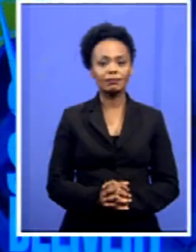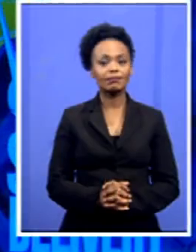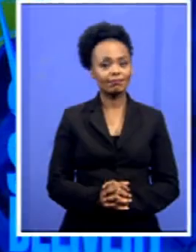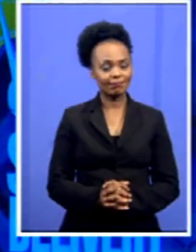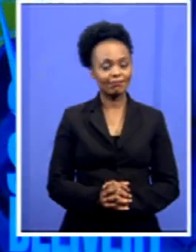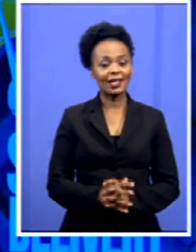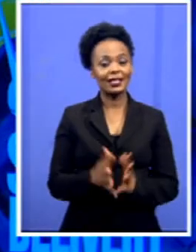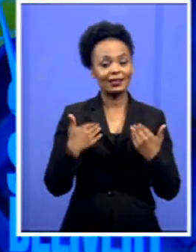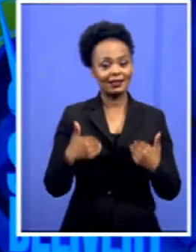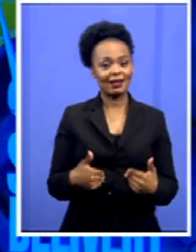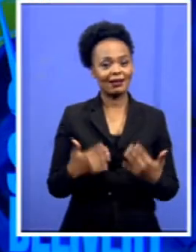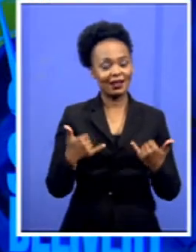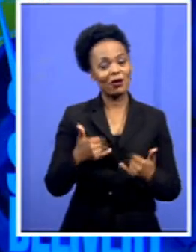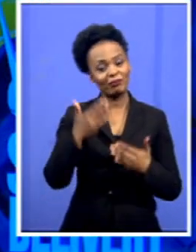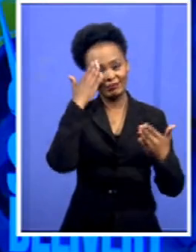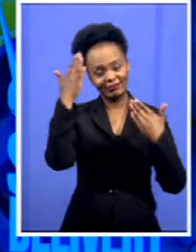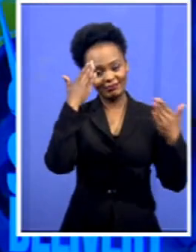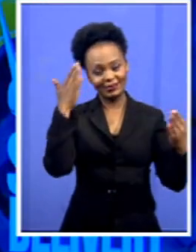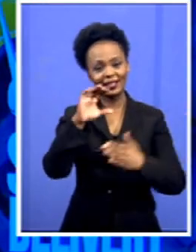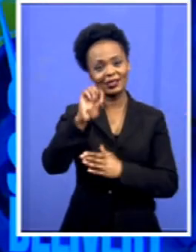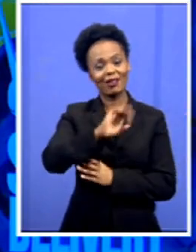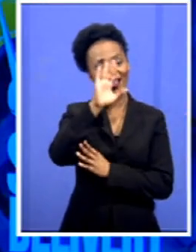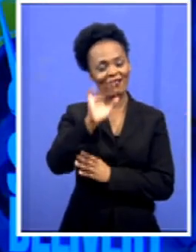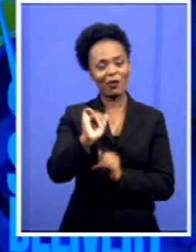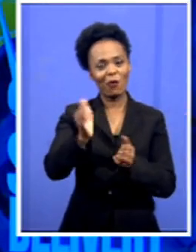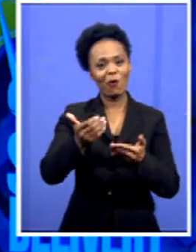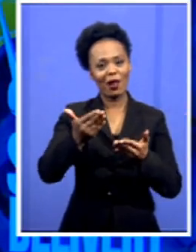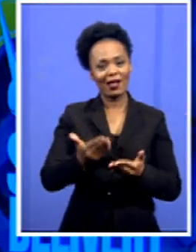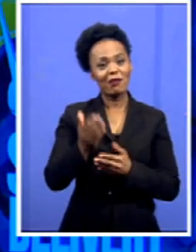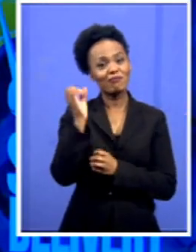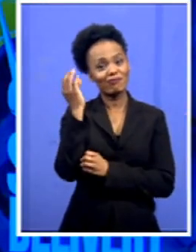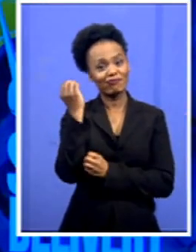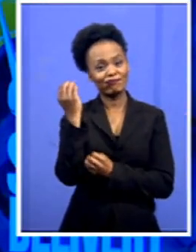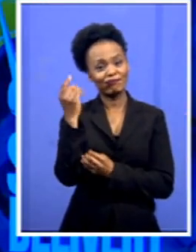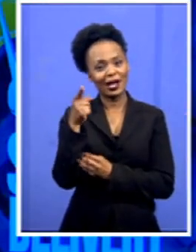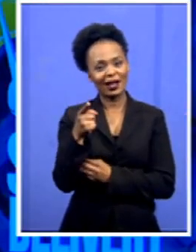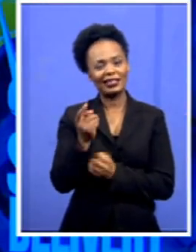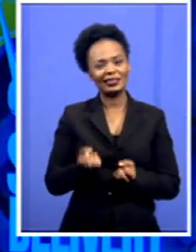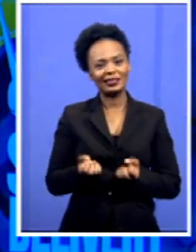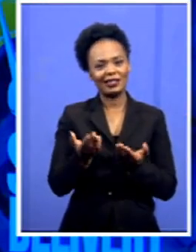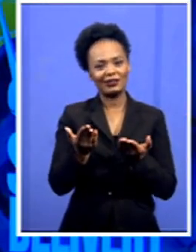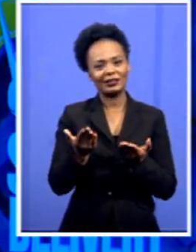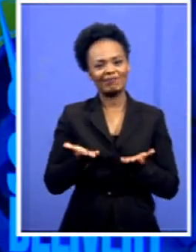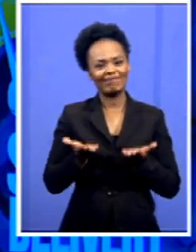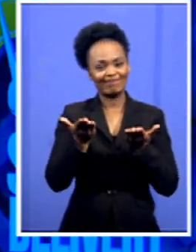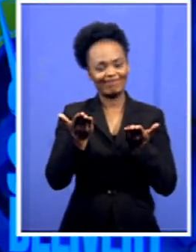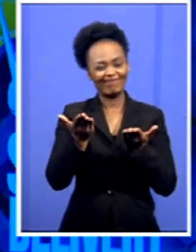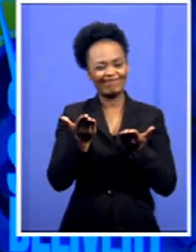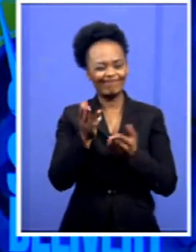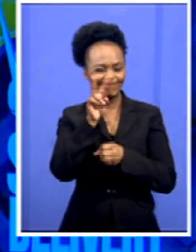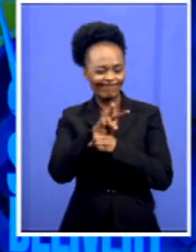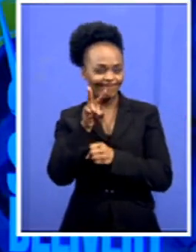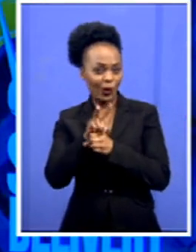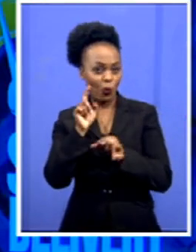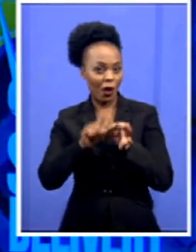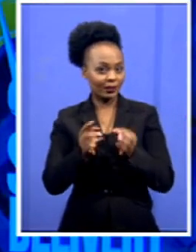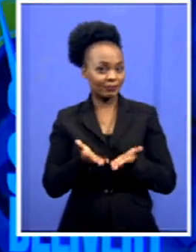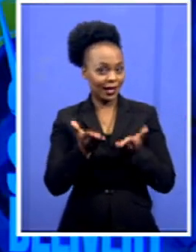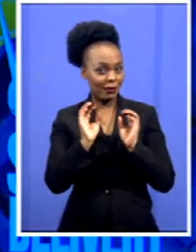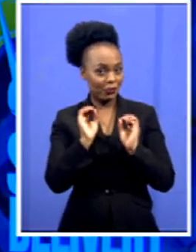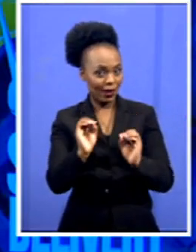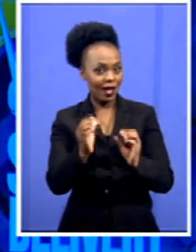another Sunday night. Good evening, South Africa, and welcome to another edition of Service Delivery Gauge. Now, let me remind you, this show is